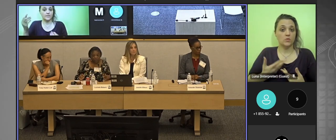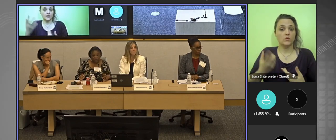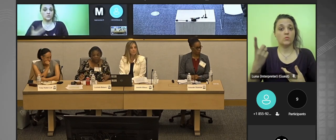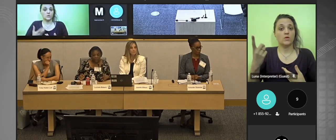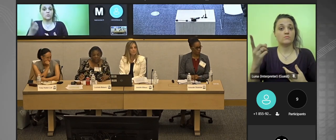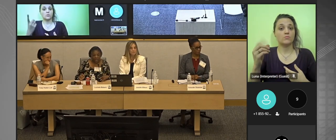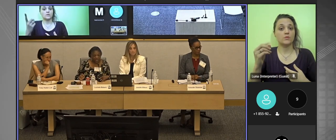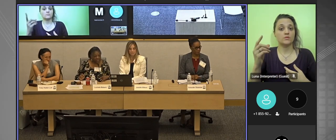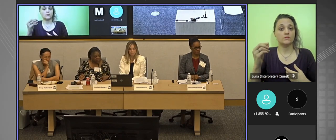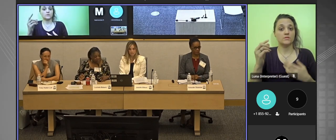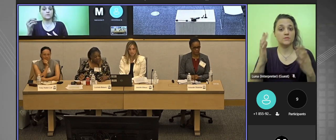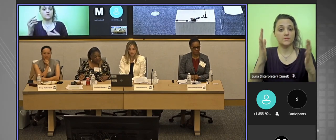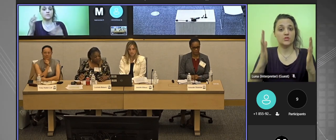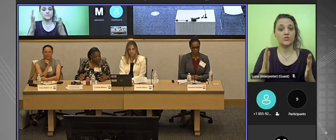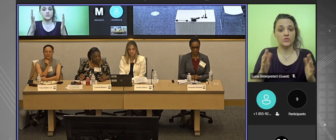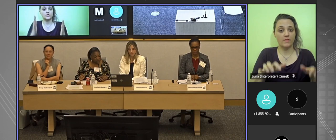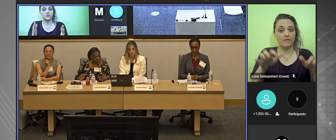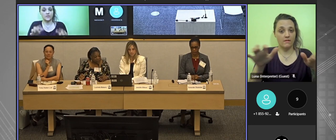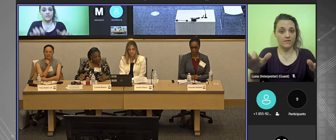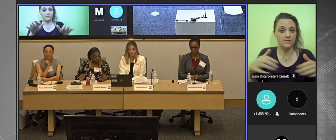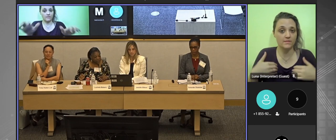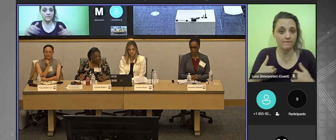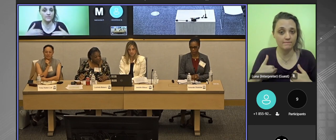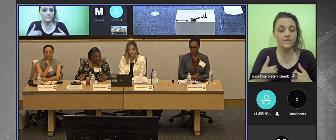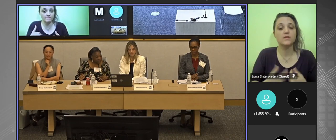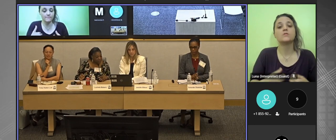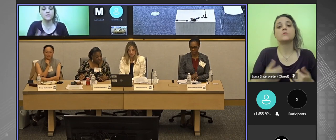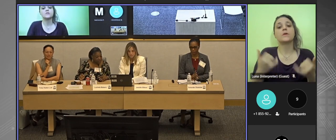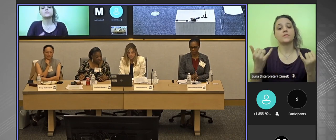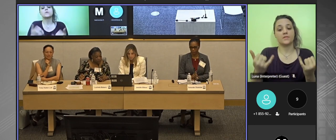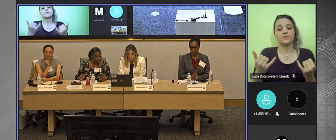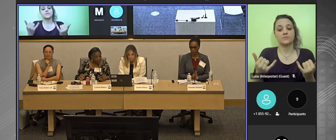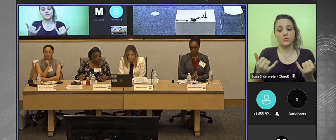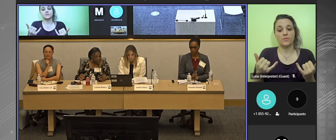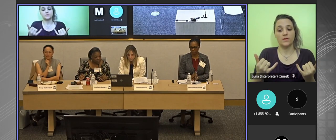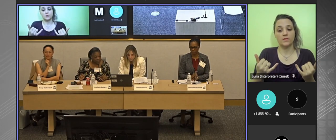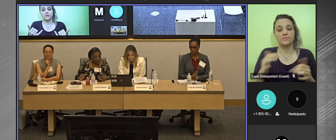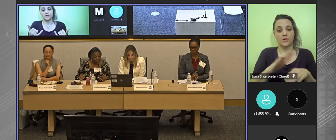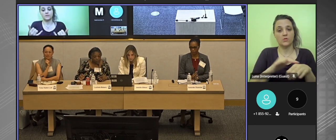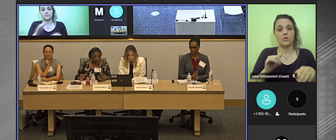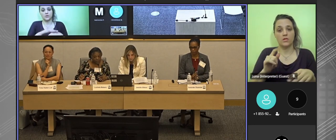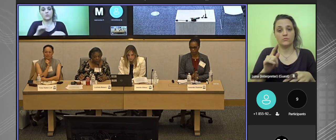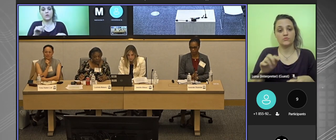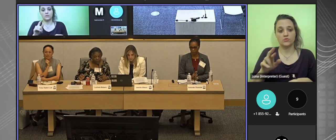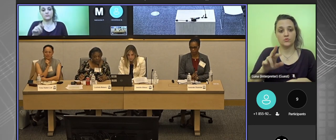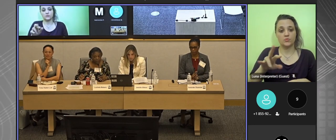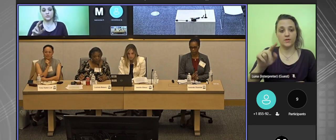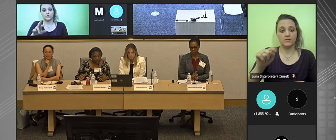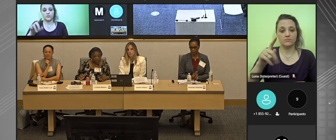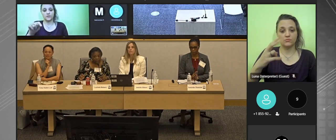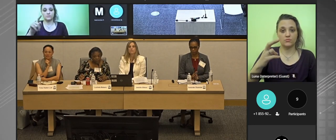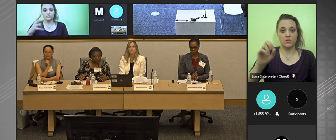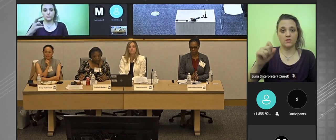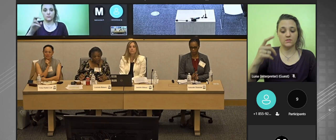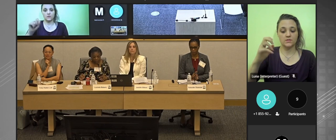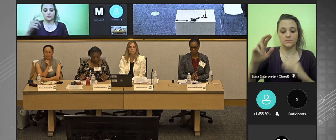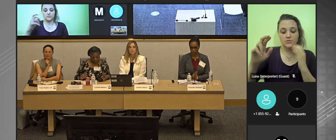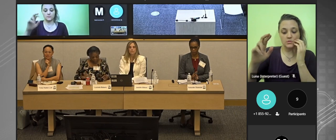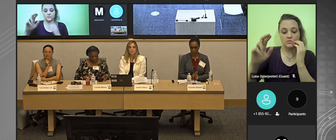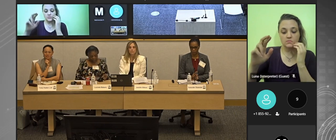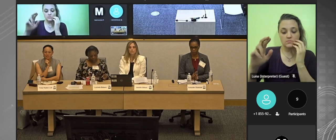I'm being told that there is one more speaker in the audience. So at this moment, let me call up